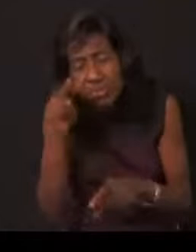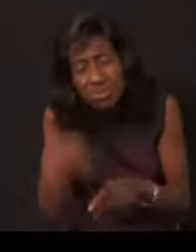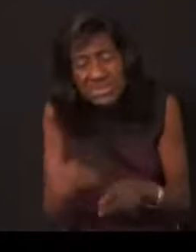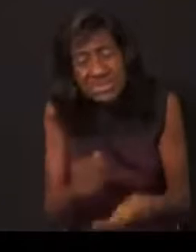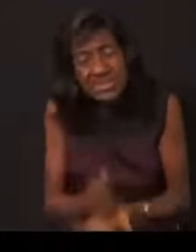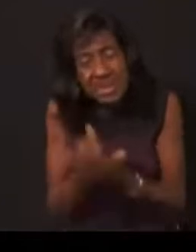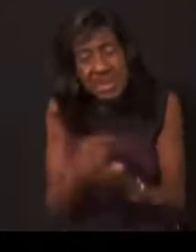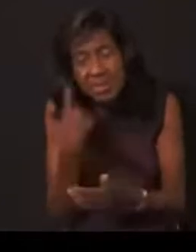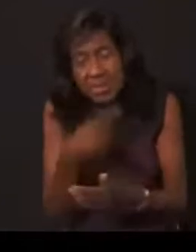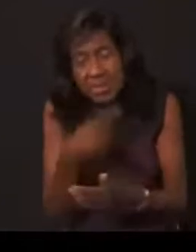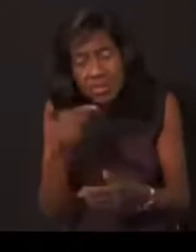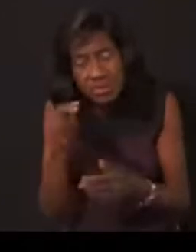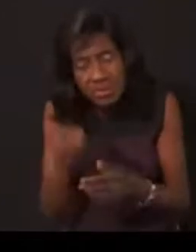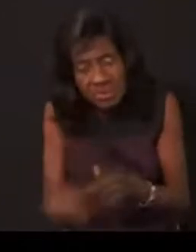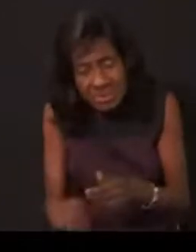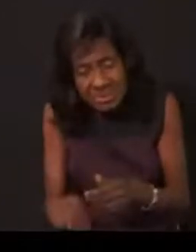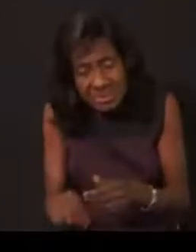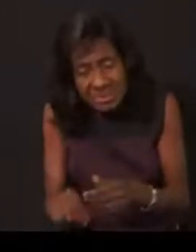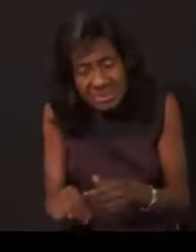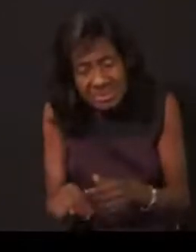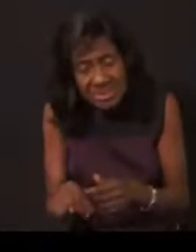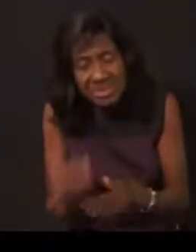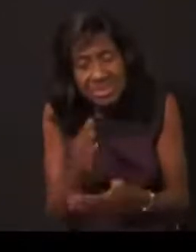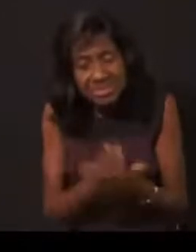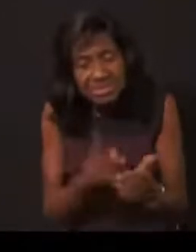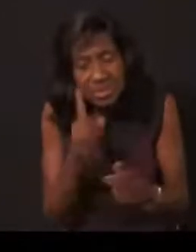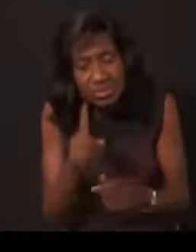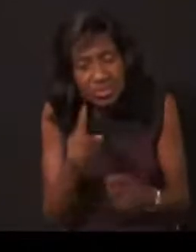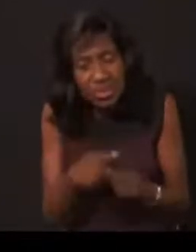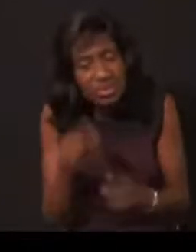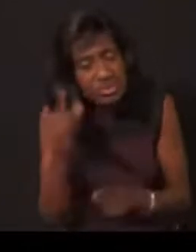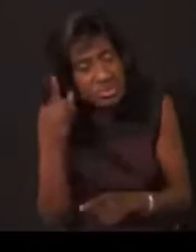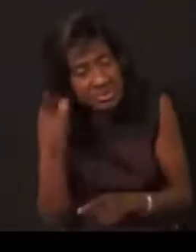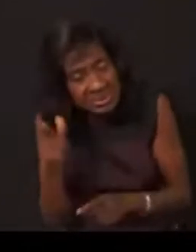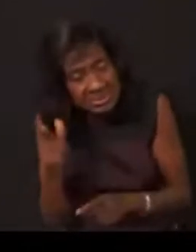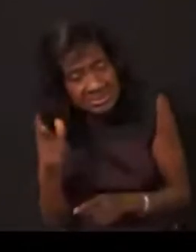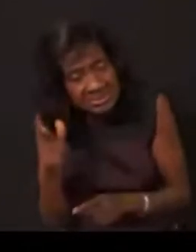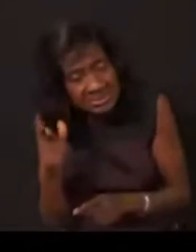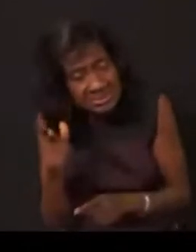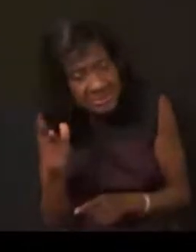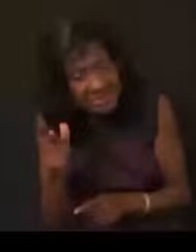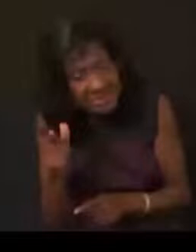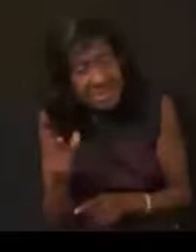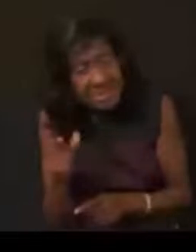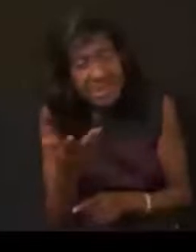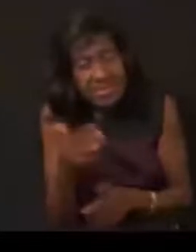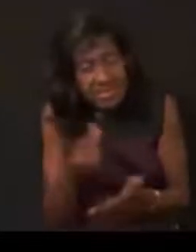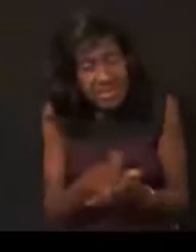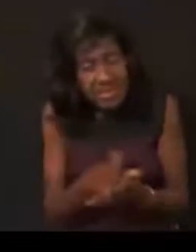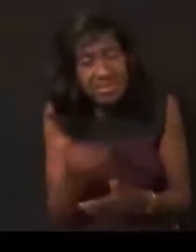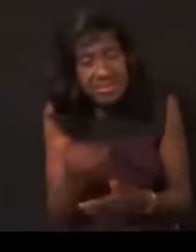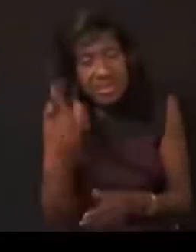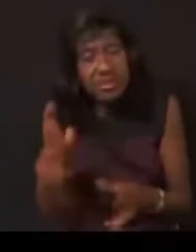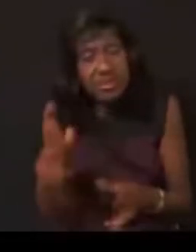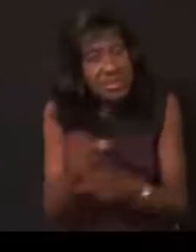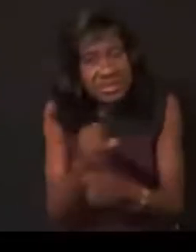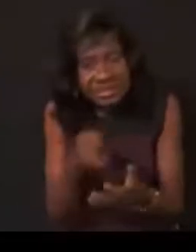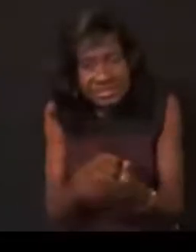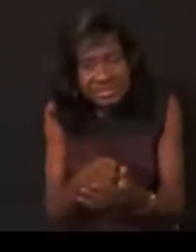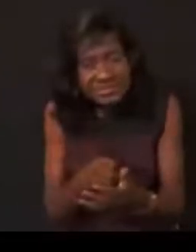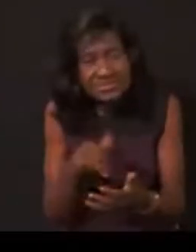need assistance, who just need a sympathetic ear on the other end of the phone, get that. And that's why